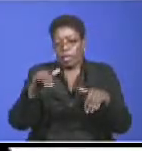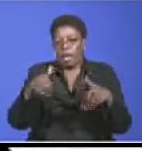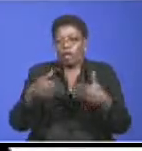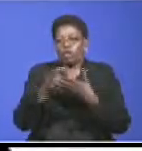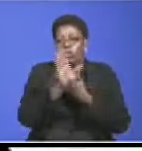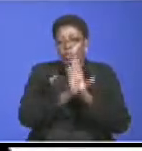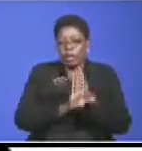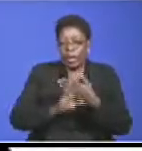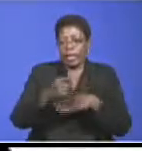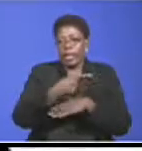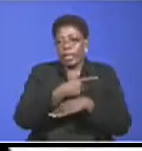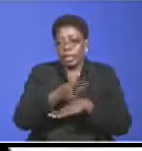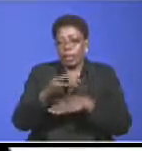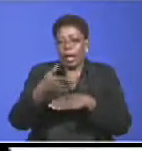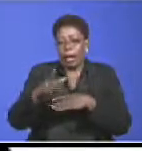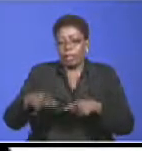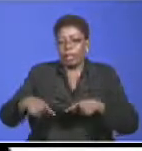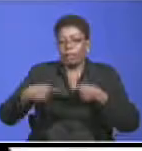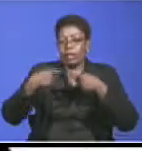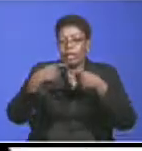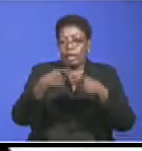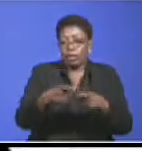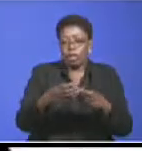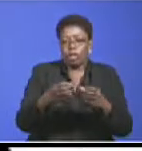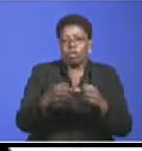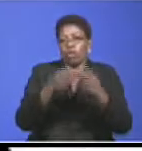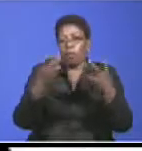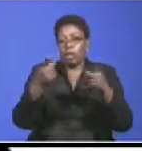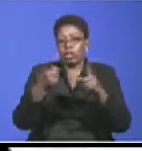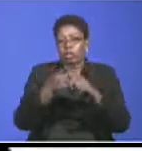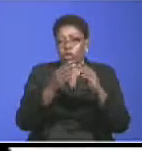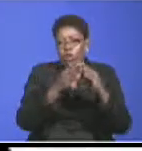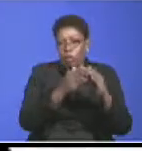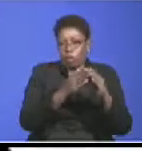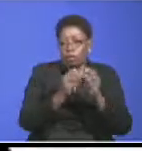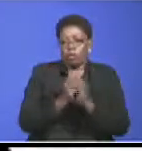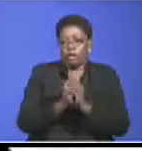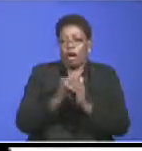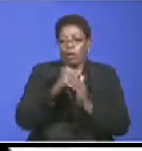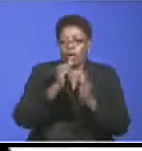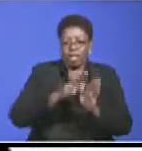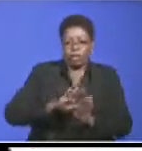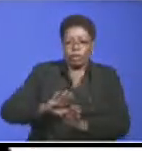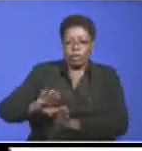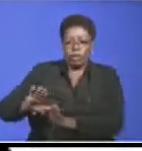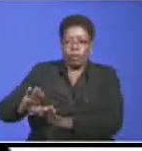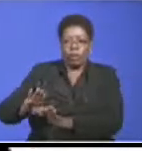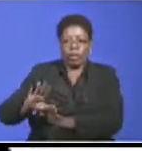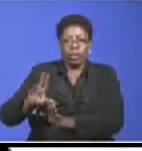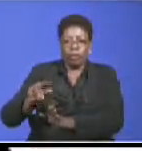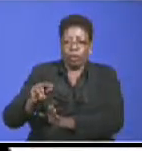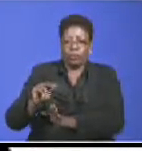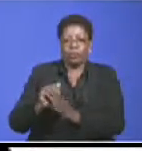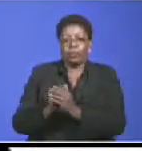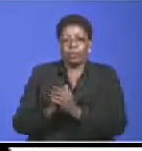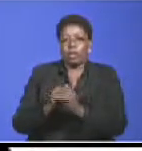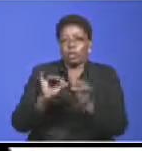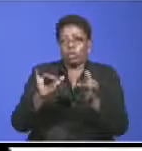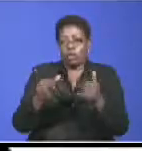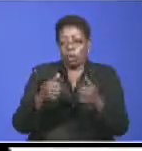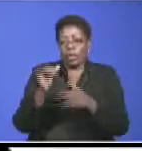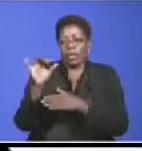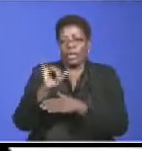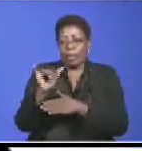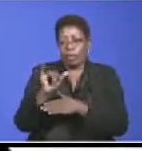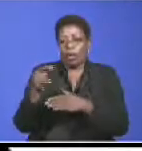them after they've given so much to the community? How do we not sideline them and put them in the back? So in Yamacraw, they're in the